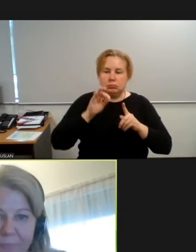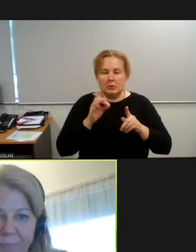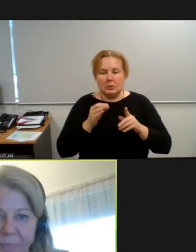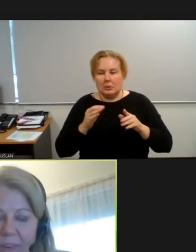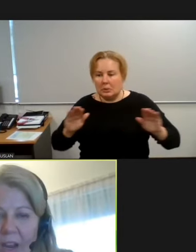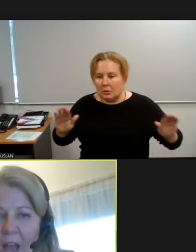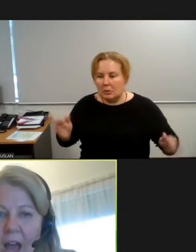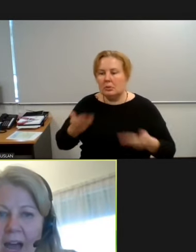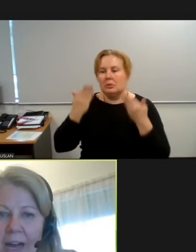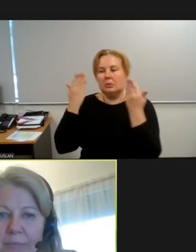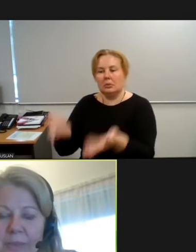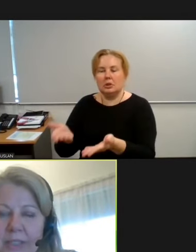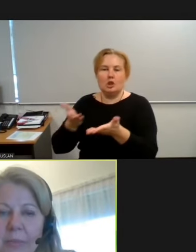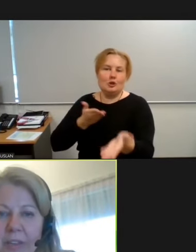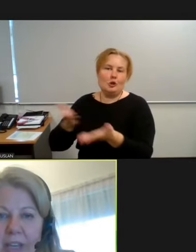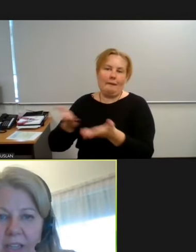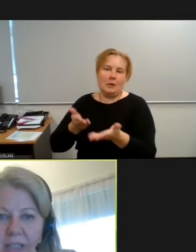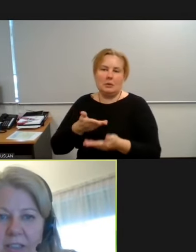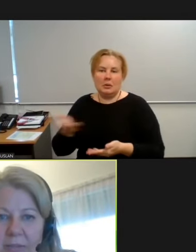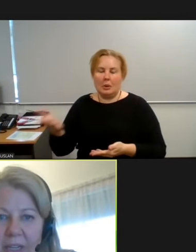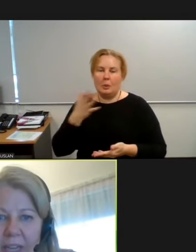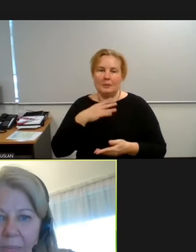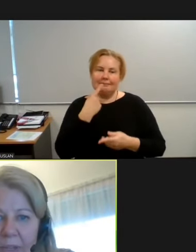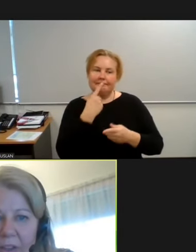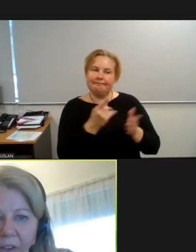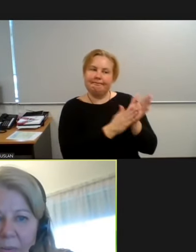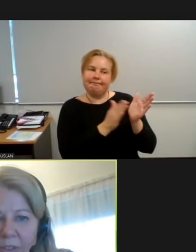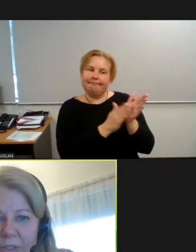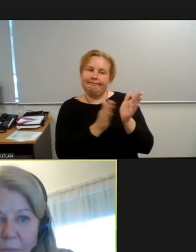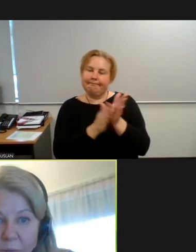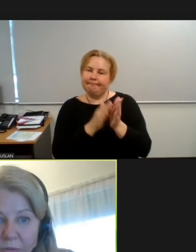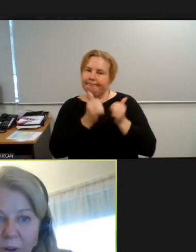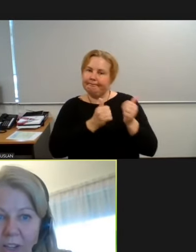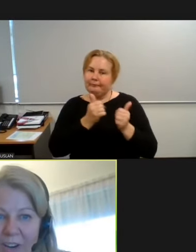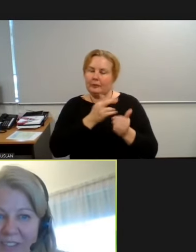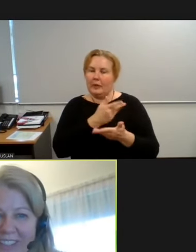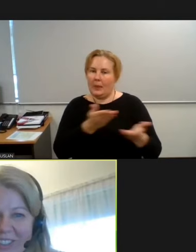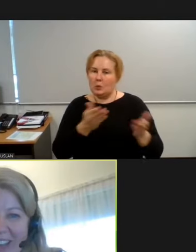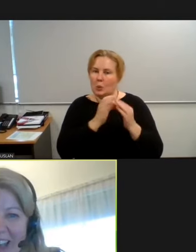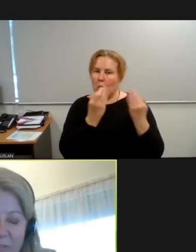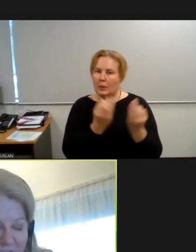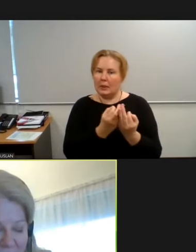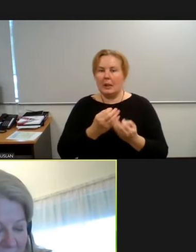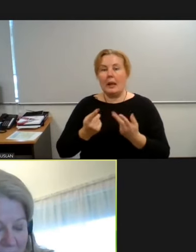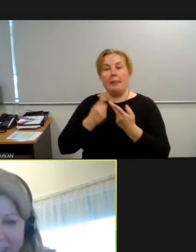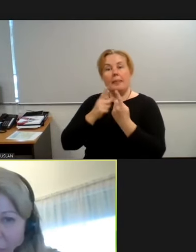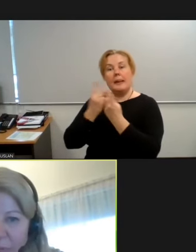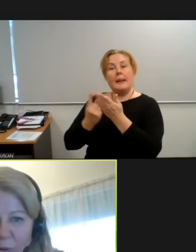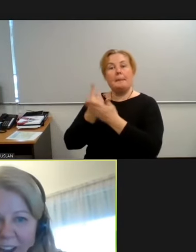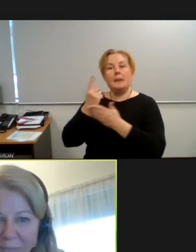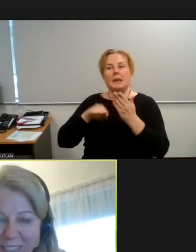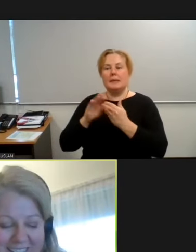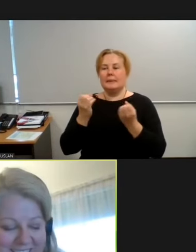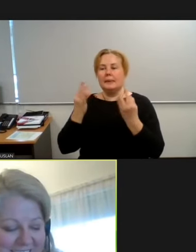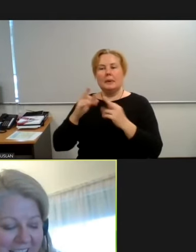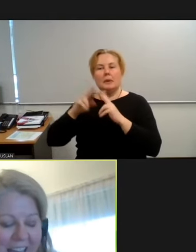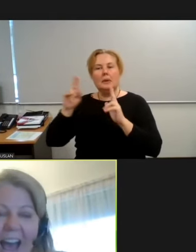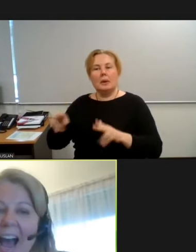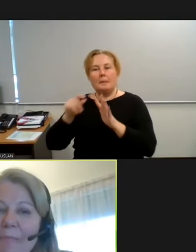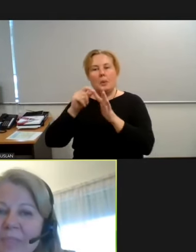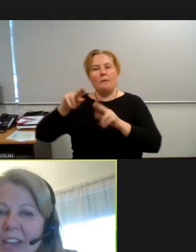there. Some of the other things that have been happening in the homelessness portfolio, if that's okay, Emma, I'll just give a couple more